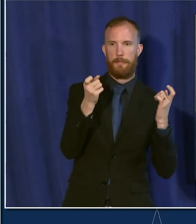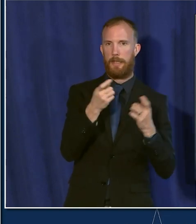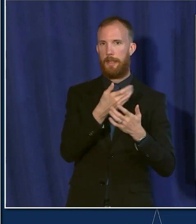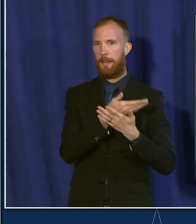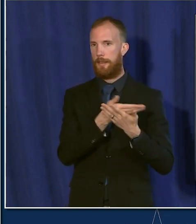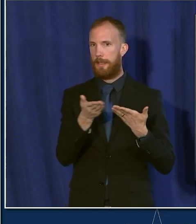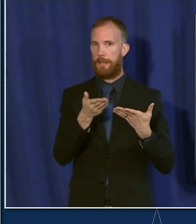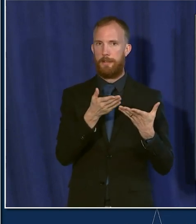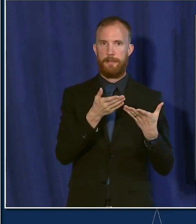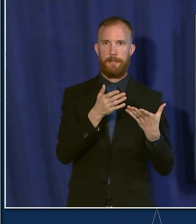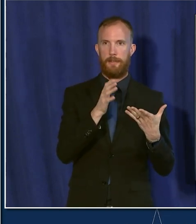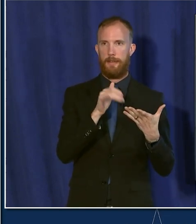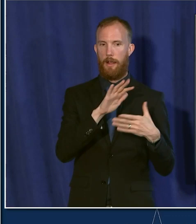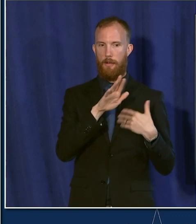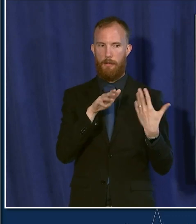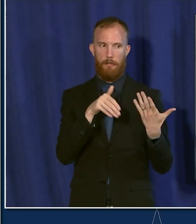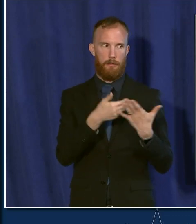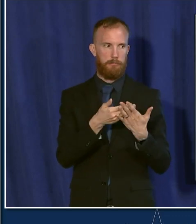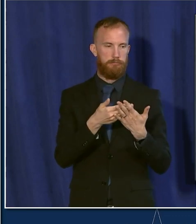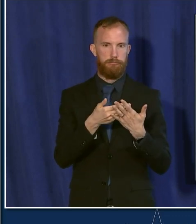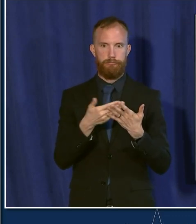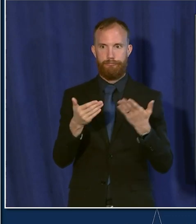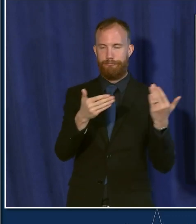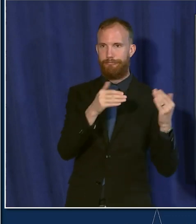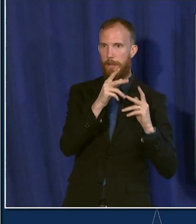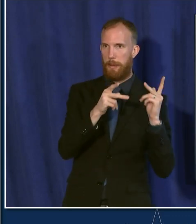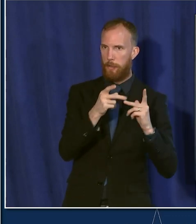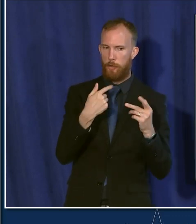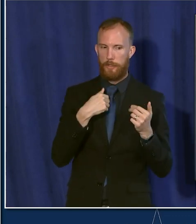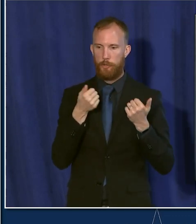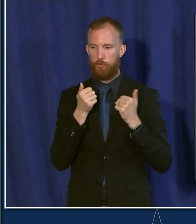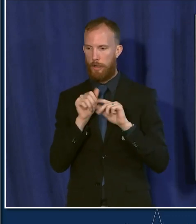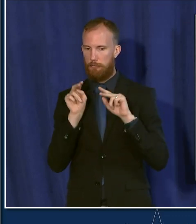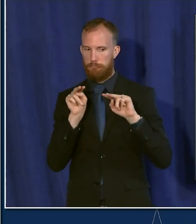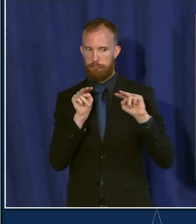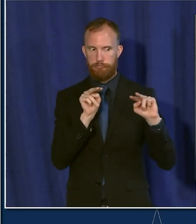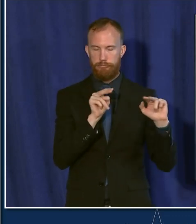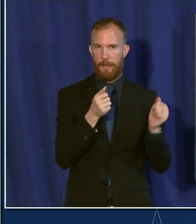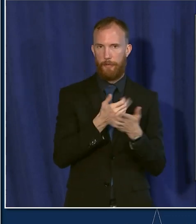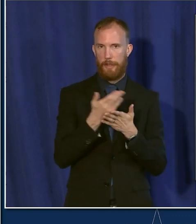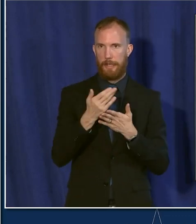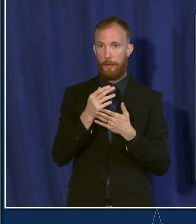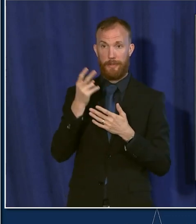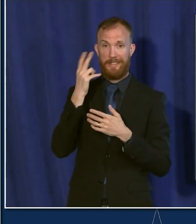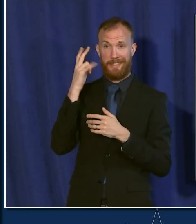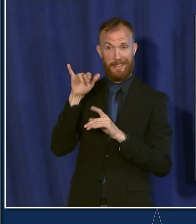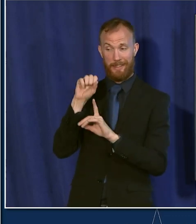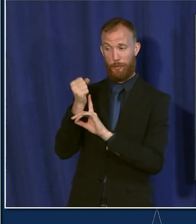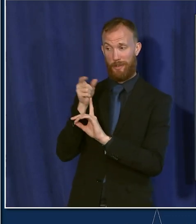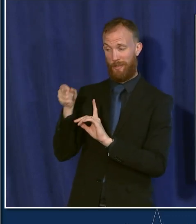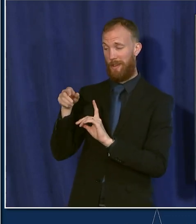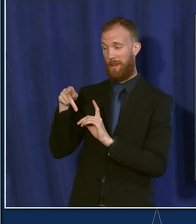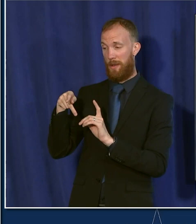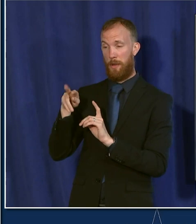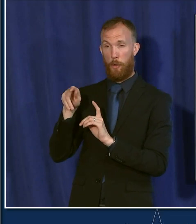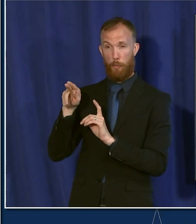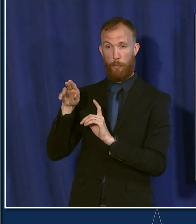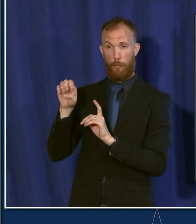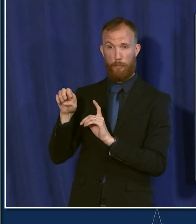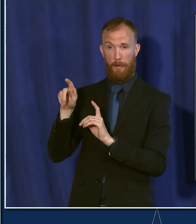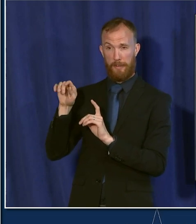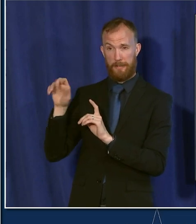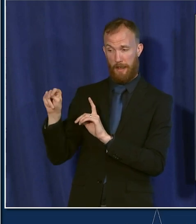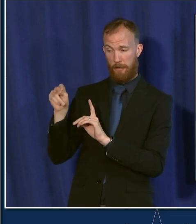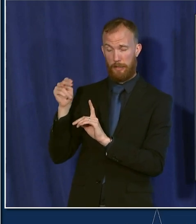to keep track of those. And in this case, particularly because of the situation in Provincetown, right, have been talking and thinking about what can we